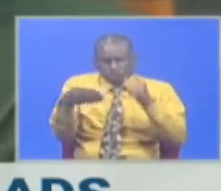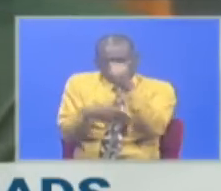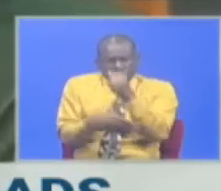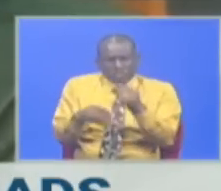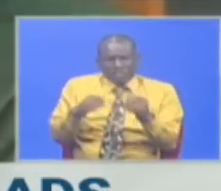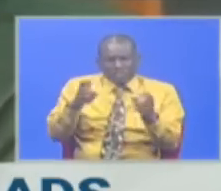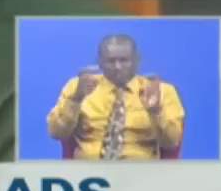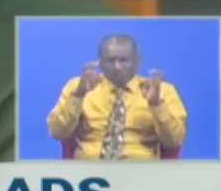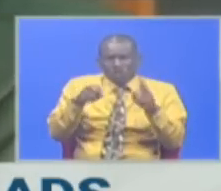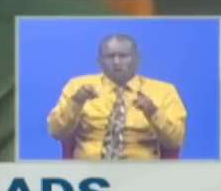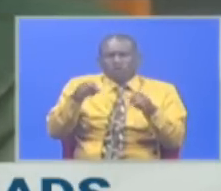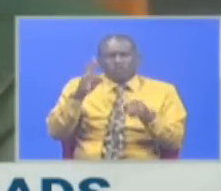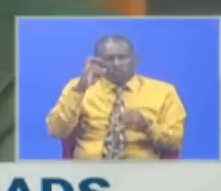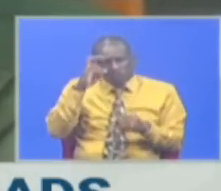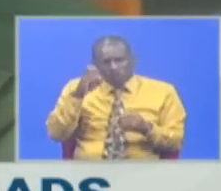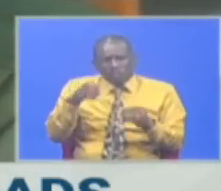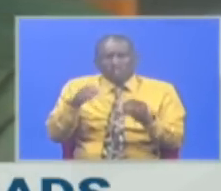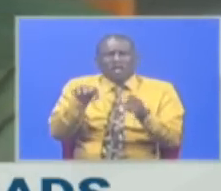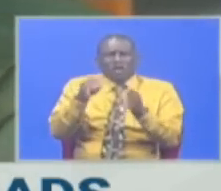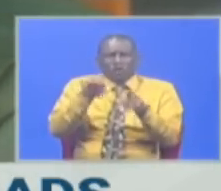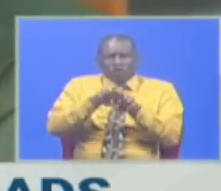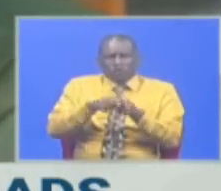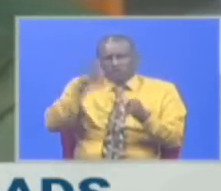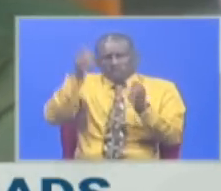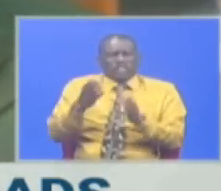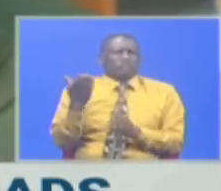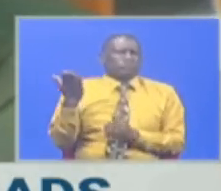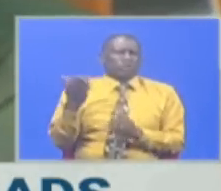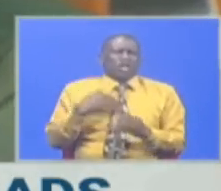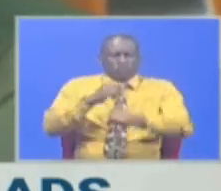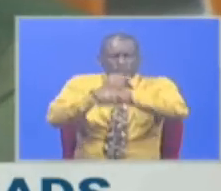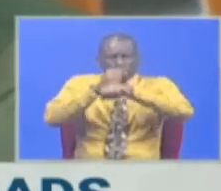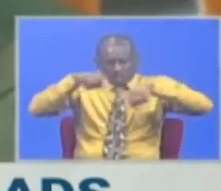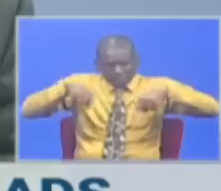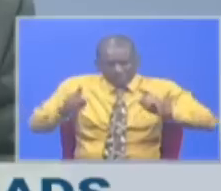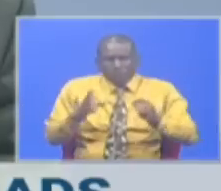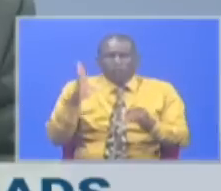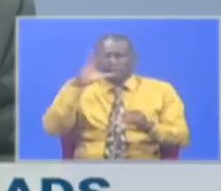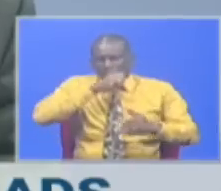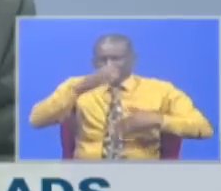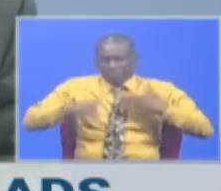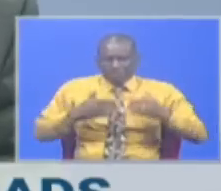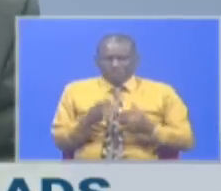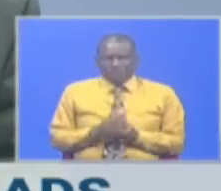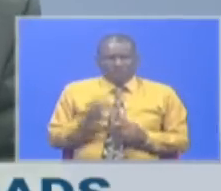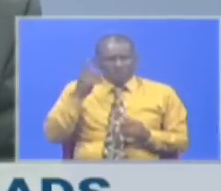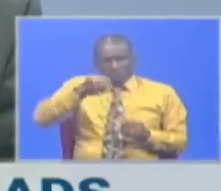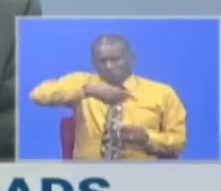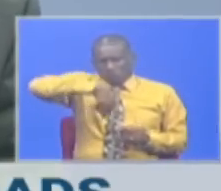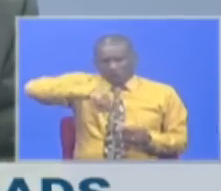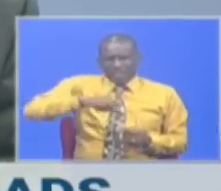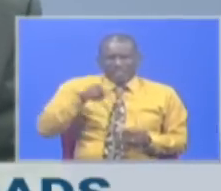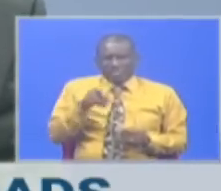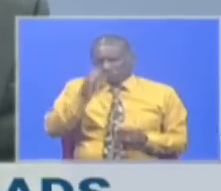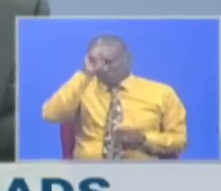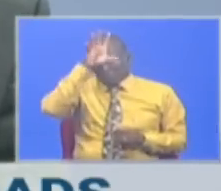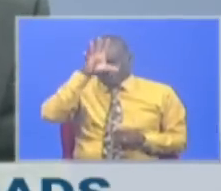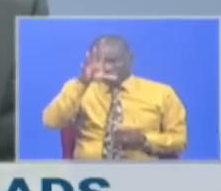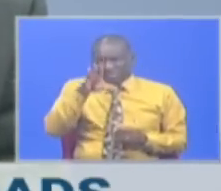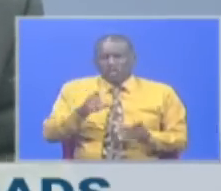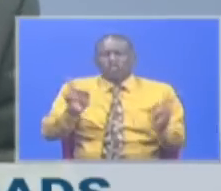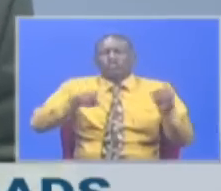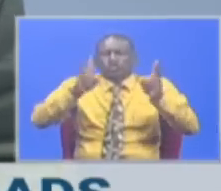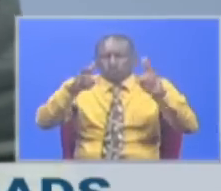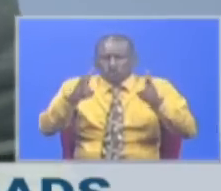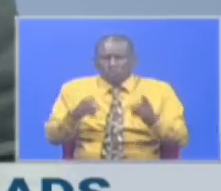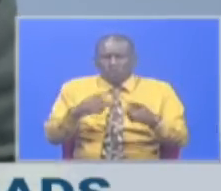Justice Njoki Ndung'u, who has had to defend bribery claims and misbehavior. For us, it was a surprise. It was unusual, but